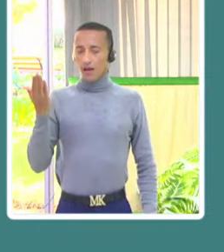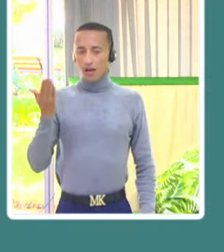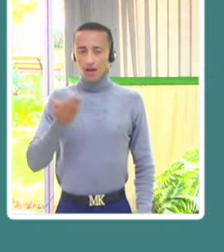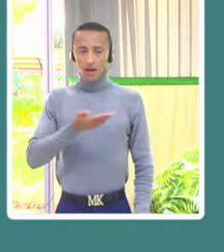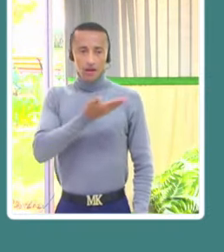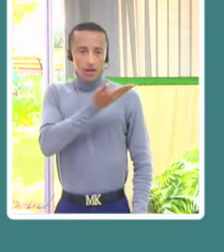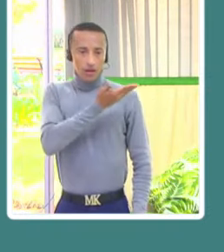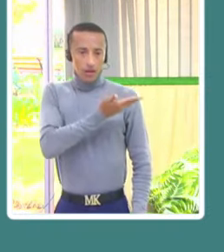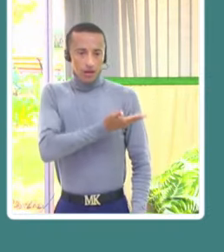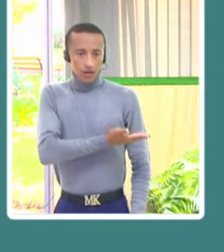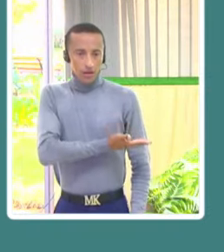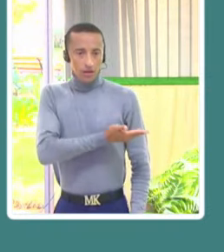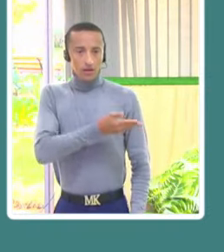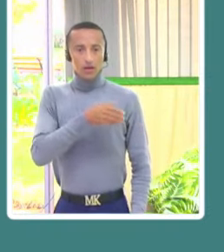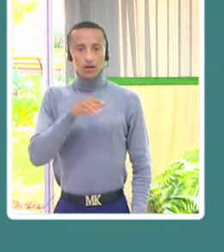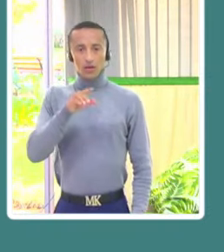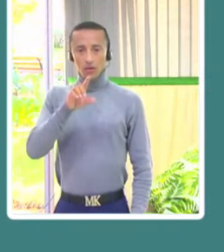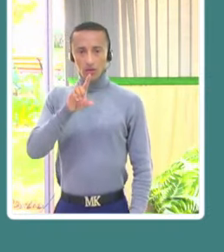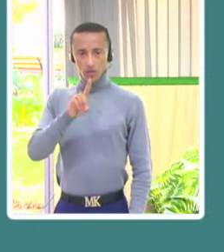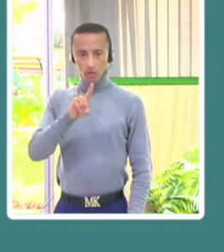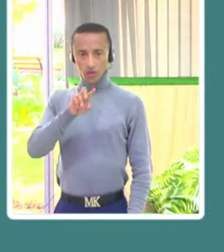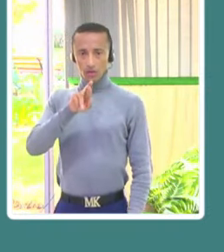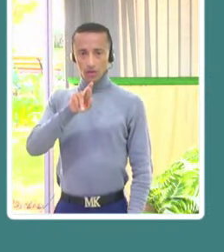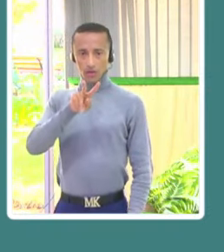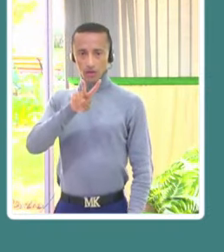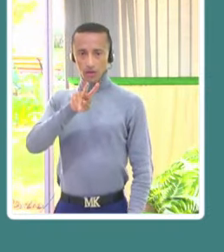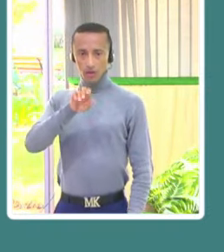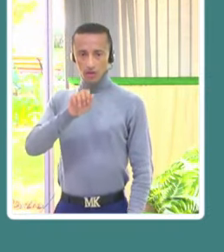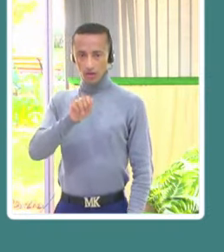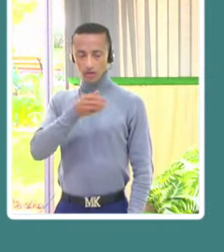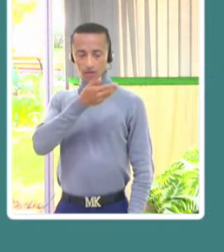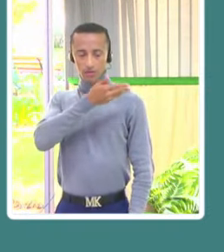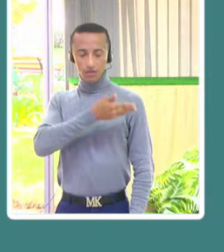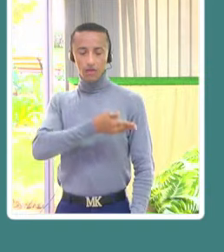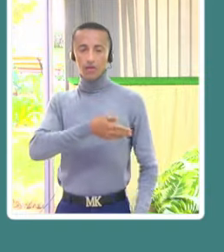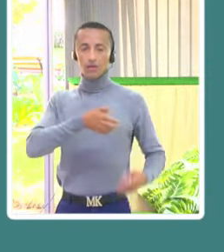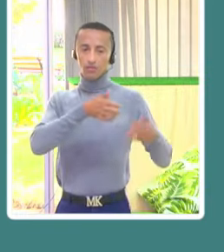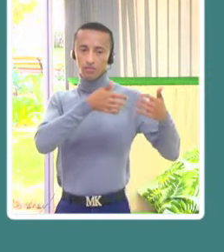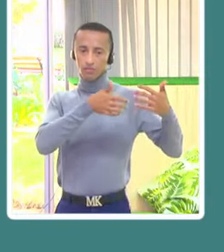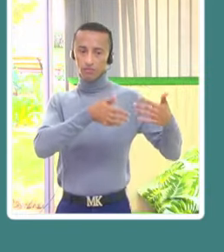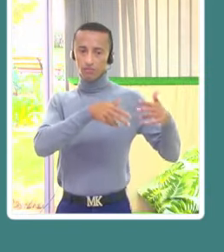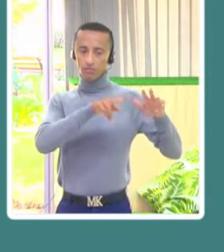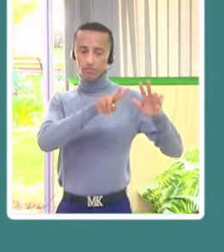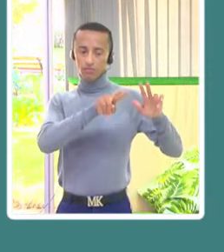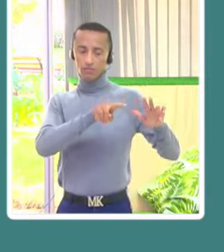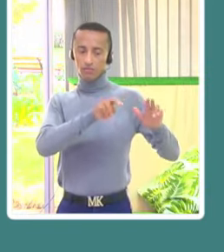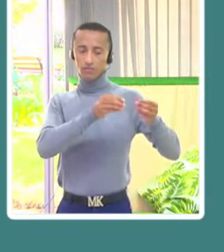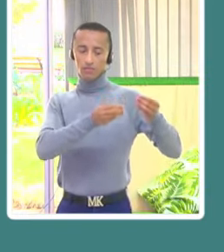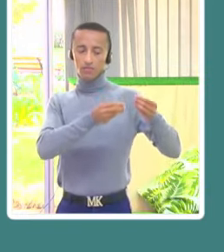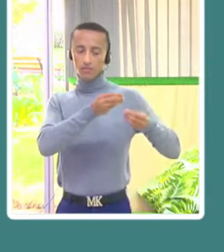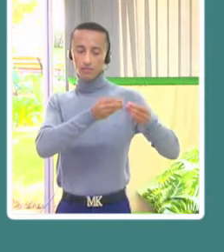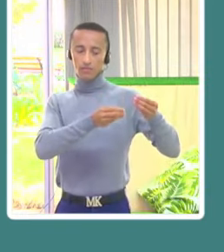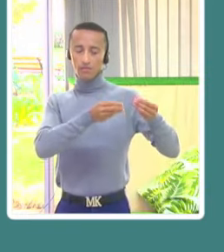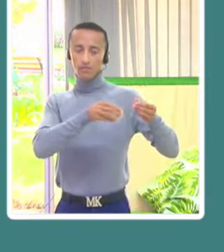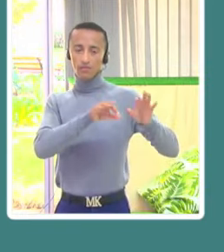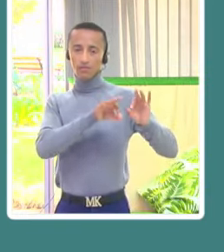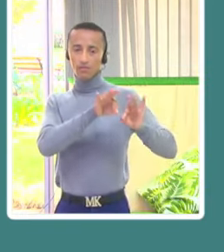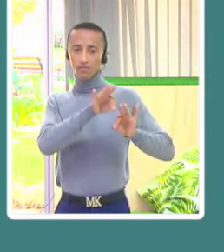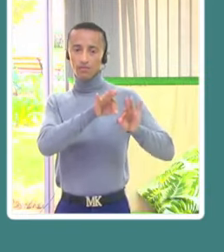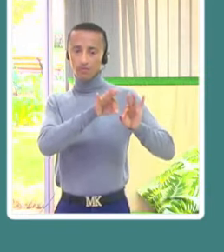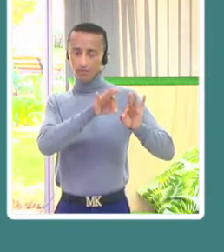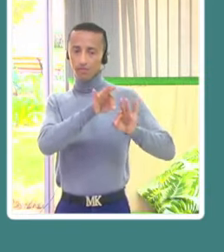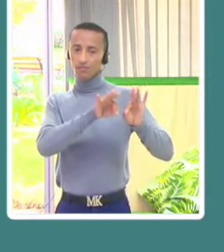ethos of collaboration with Brazil, with other countries, that we want a better world, we want more